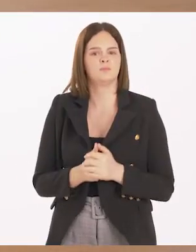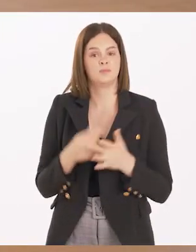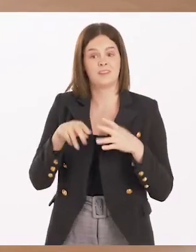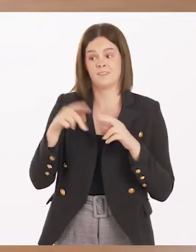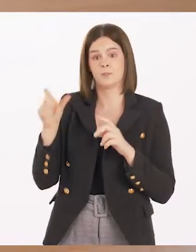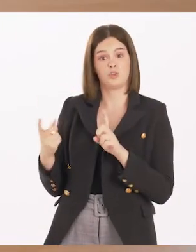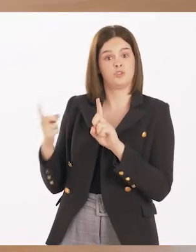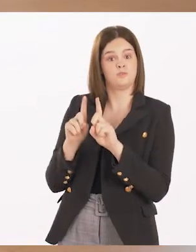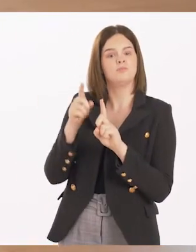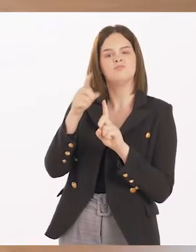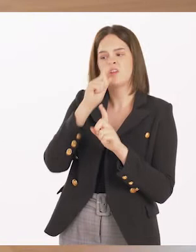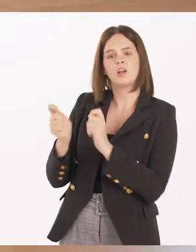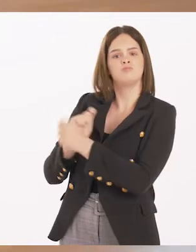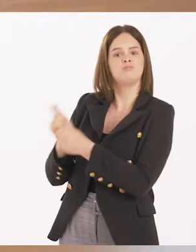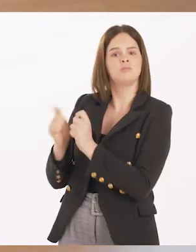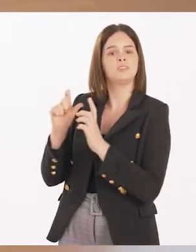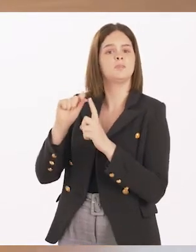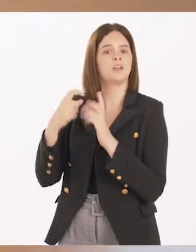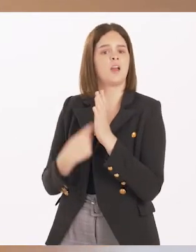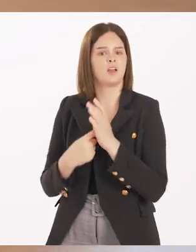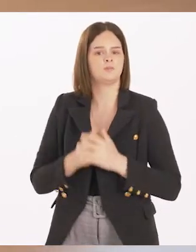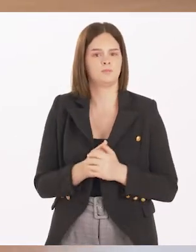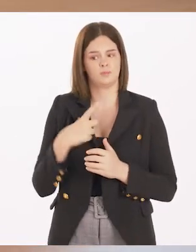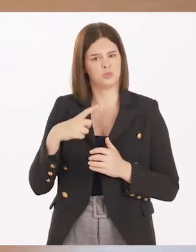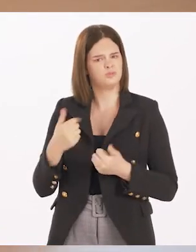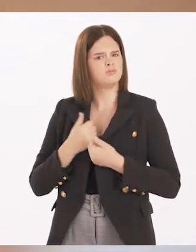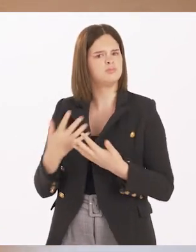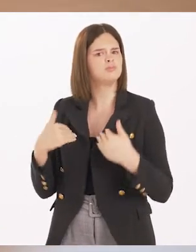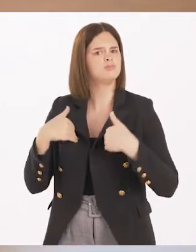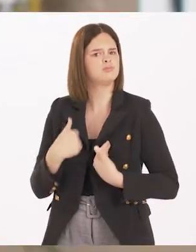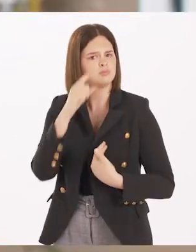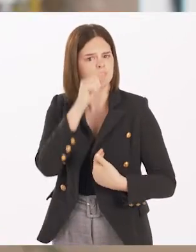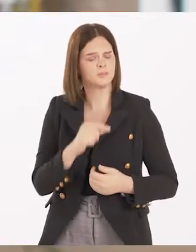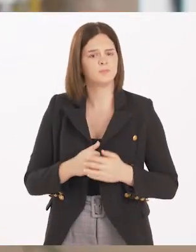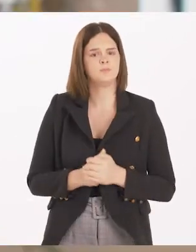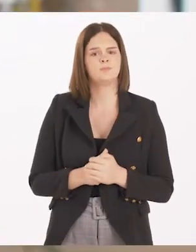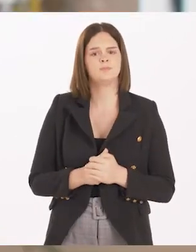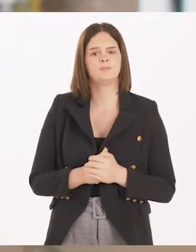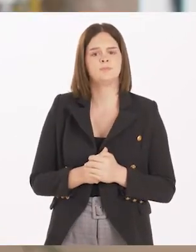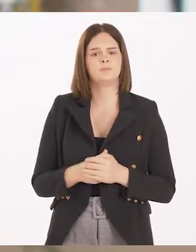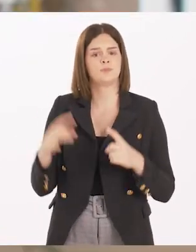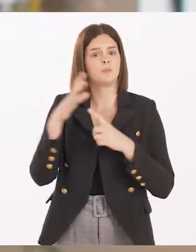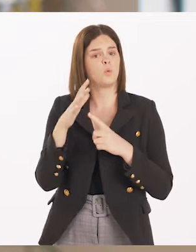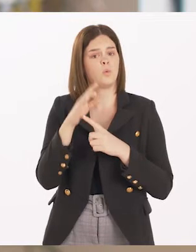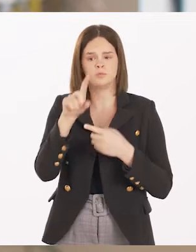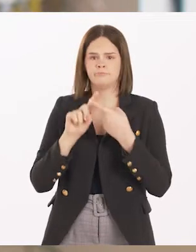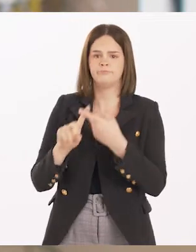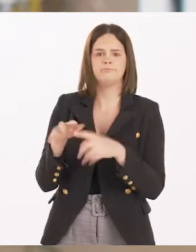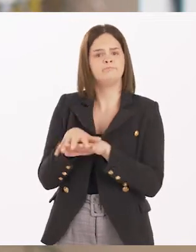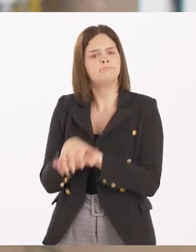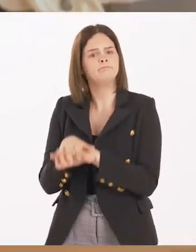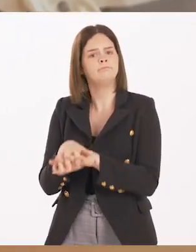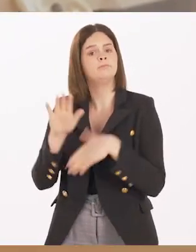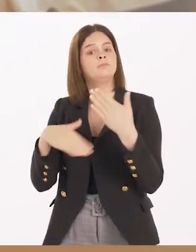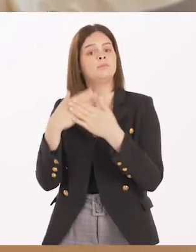your hands. If there's someone else with you, take it in turns doing CPR. Swap every two minutes as it's really tiring.